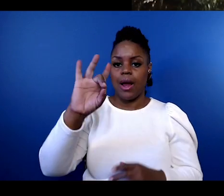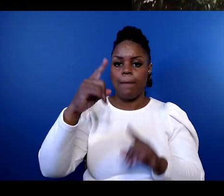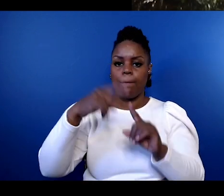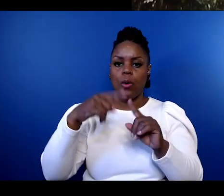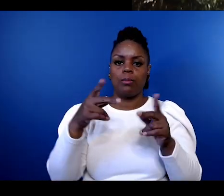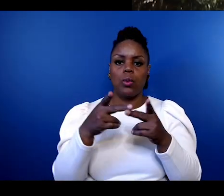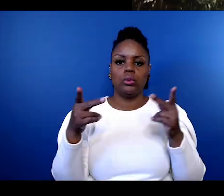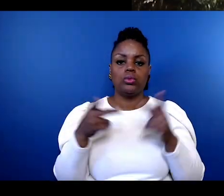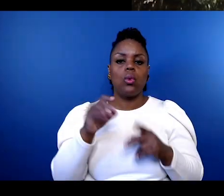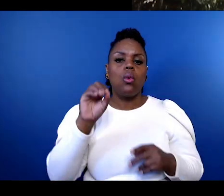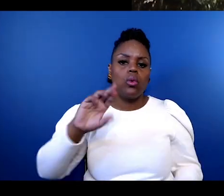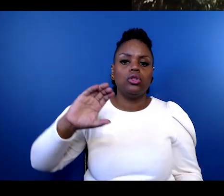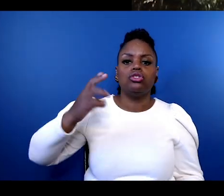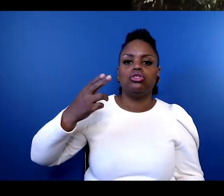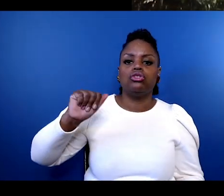mat.